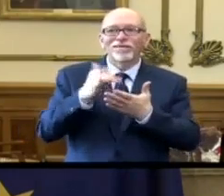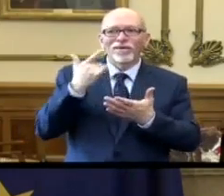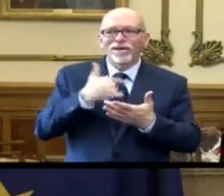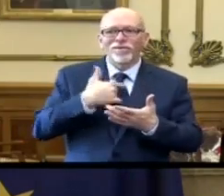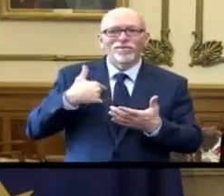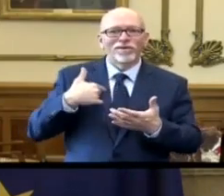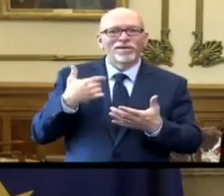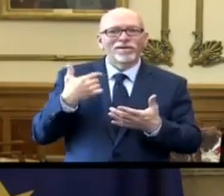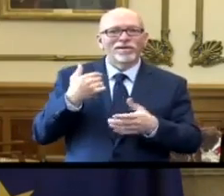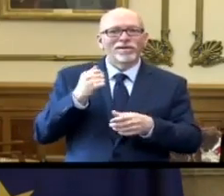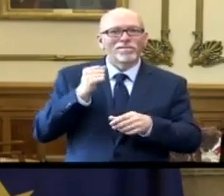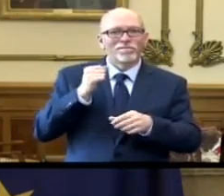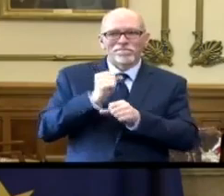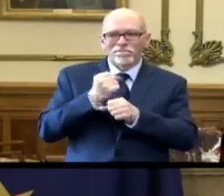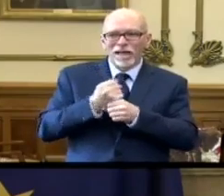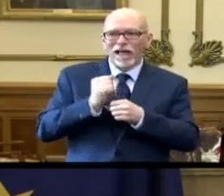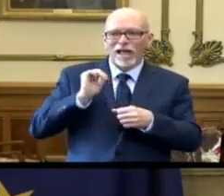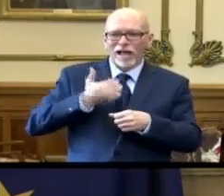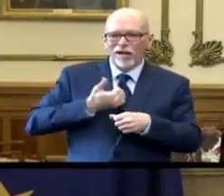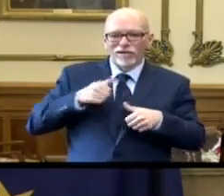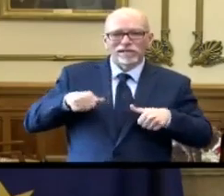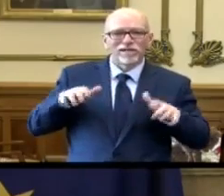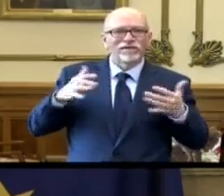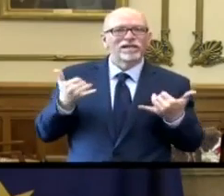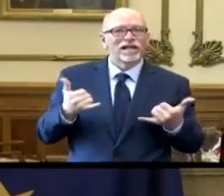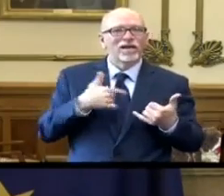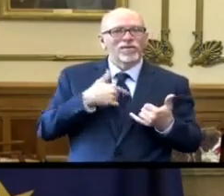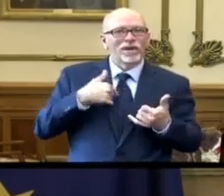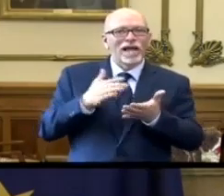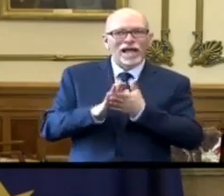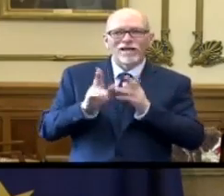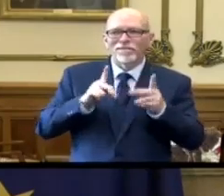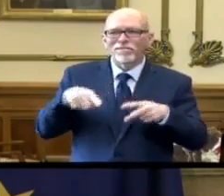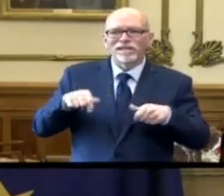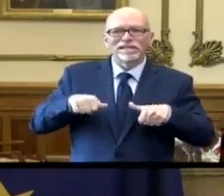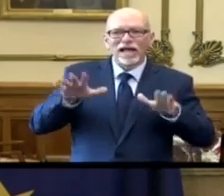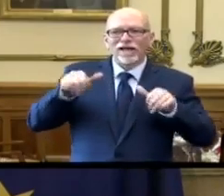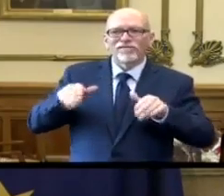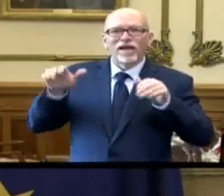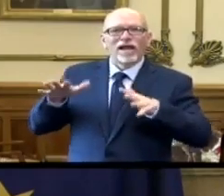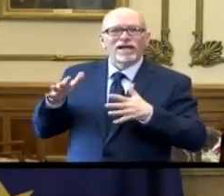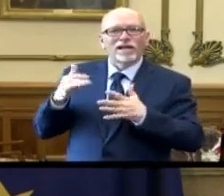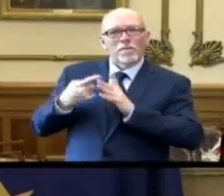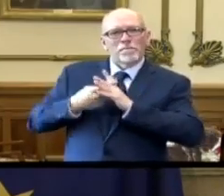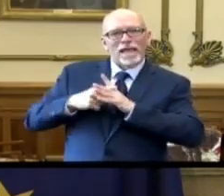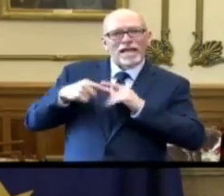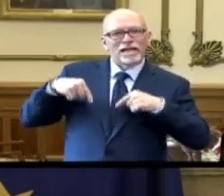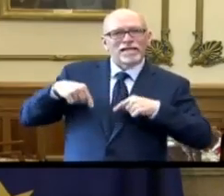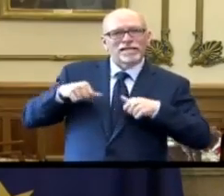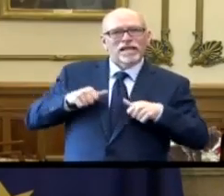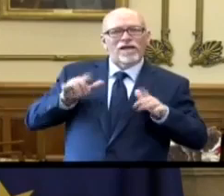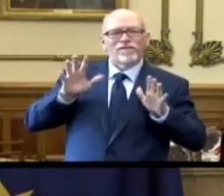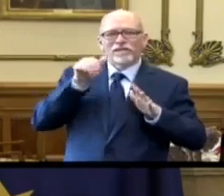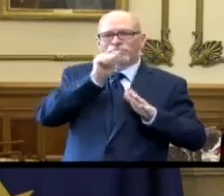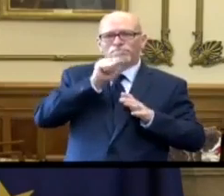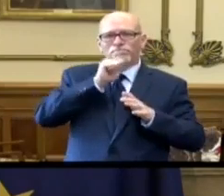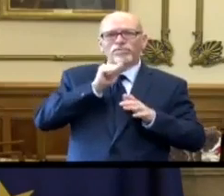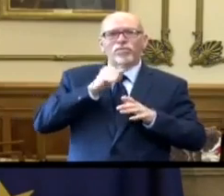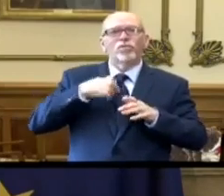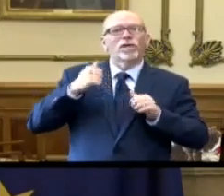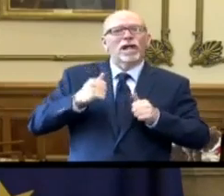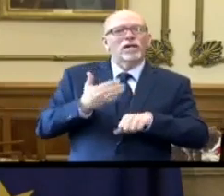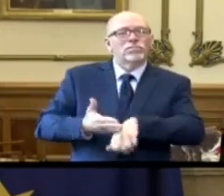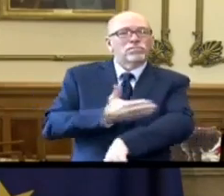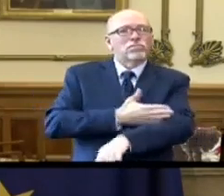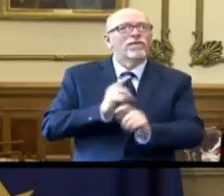that's why we're making all these investments. That's why we're asking people to sacrifice so much at the outset so that we can get on the right